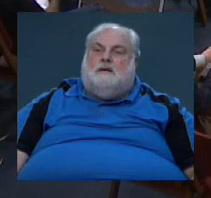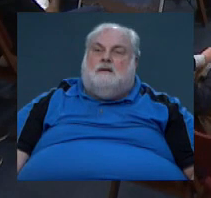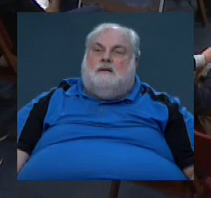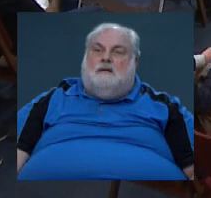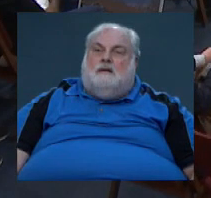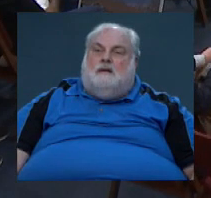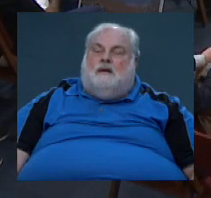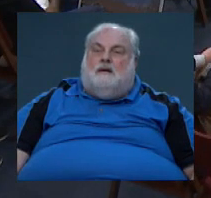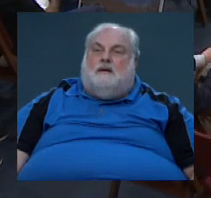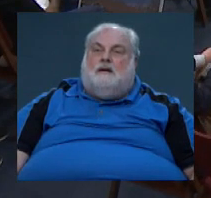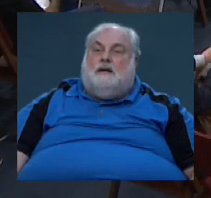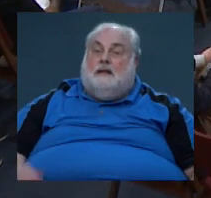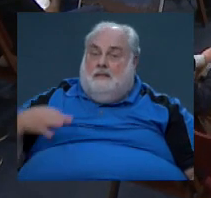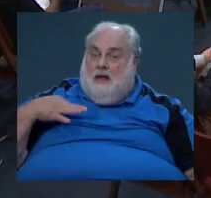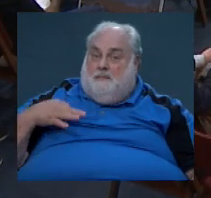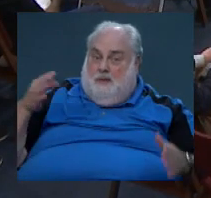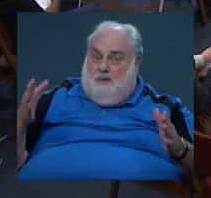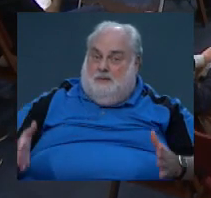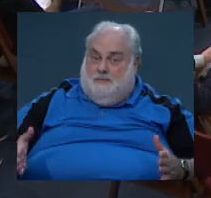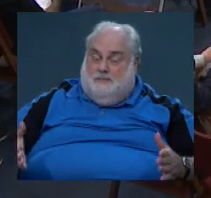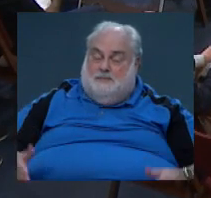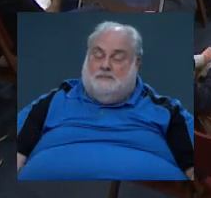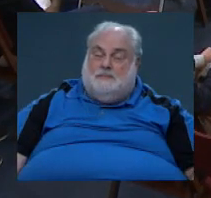Thank you, Ms. Bell. Applicant?